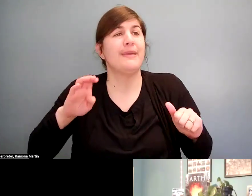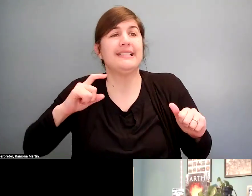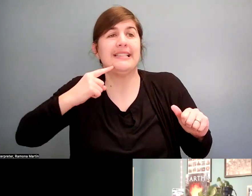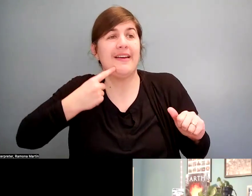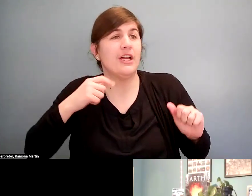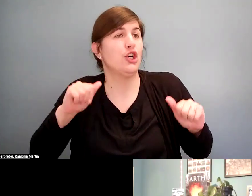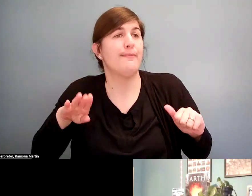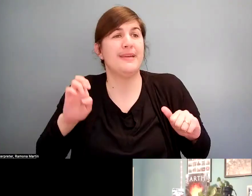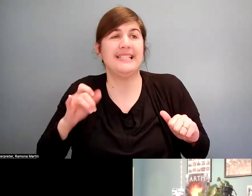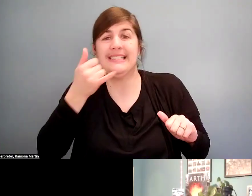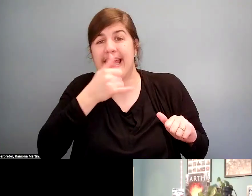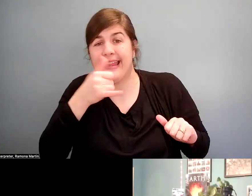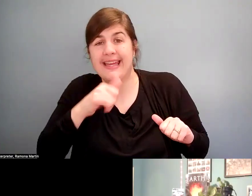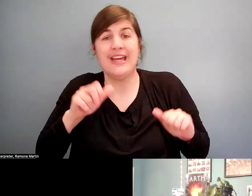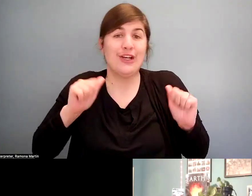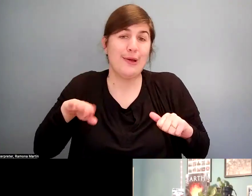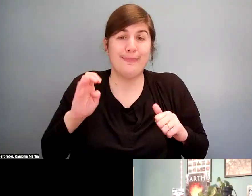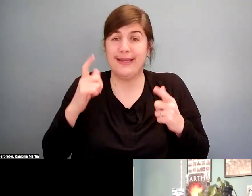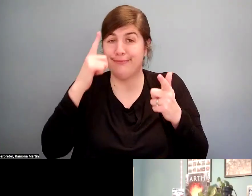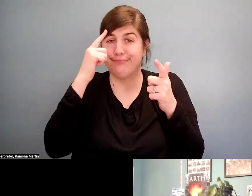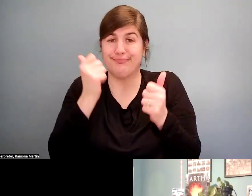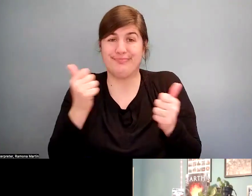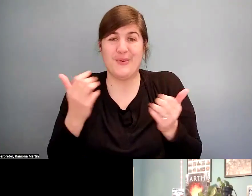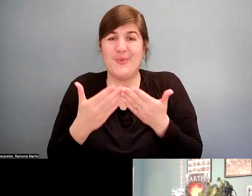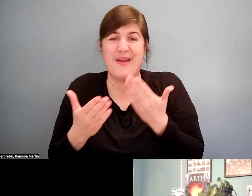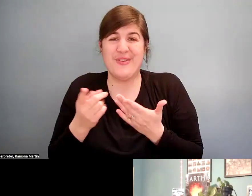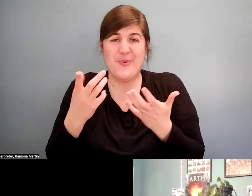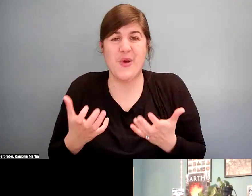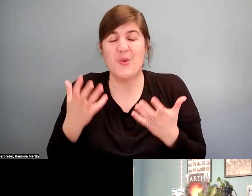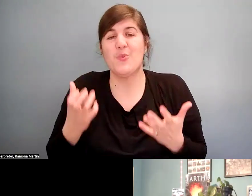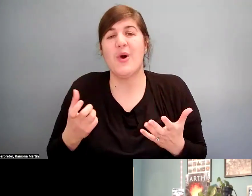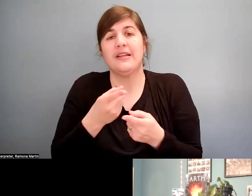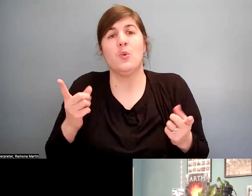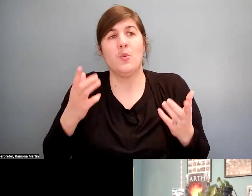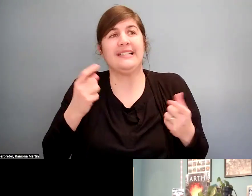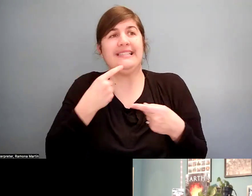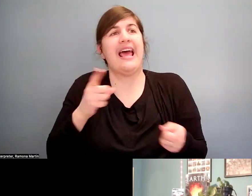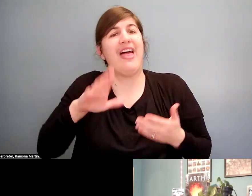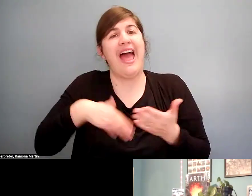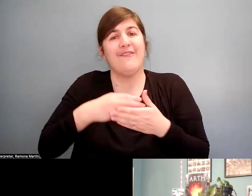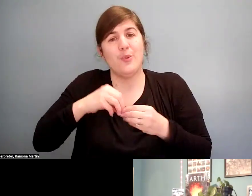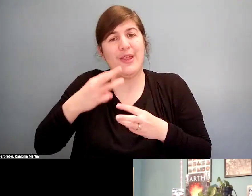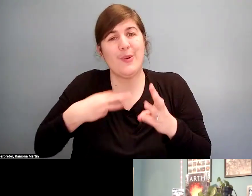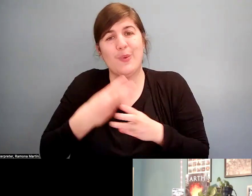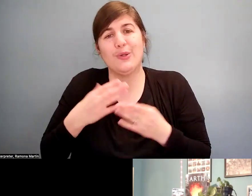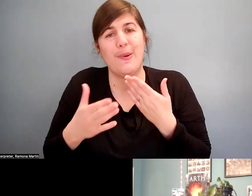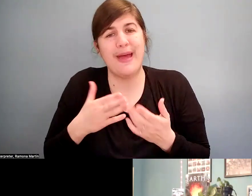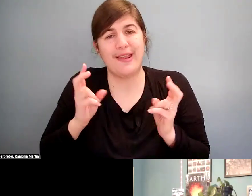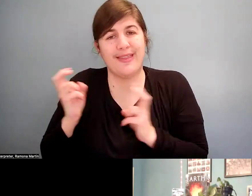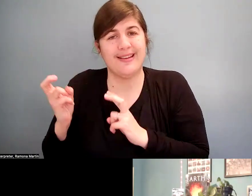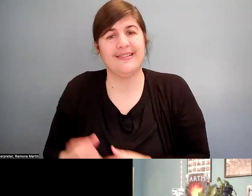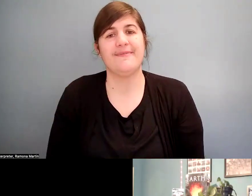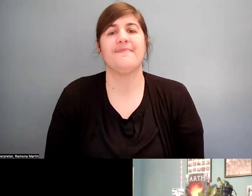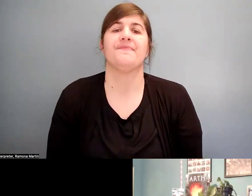be silly, it could be truly whatever you want. What do you need everyone in the world, regardless of the subject, to know? What do I